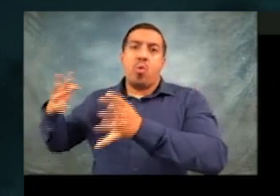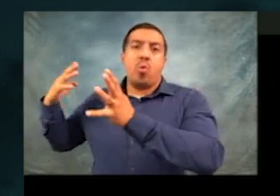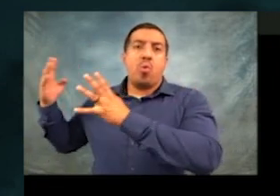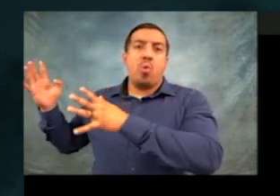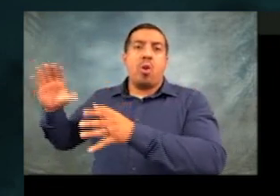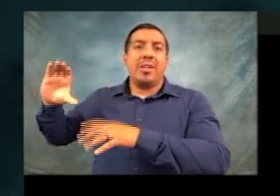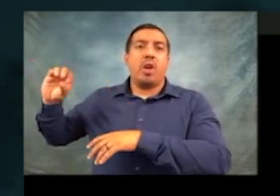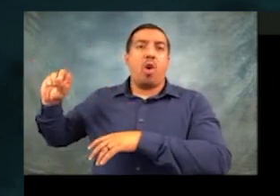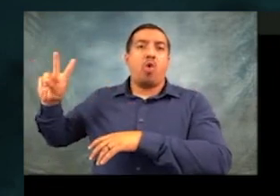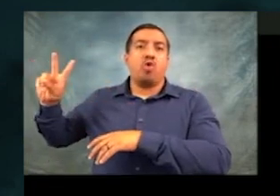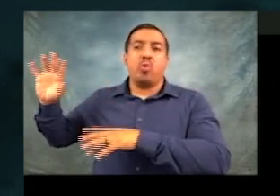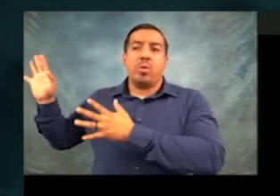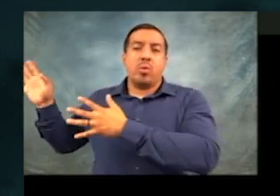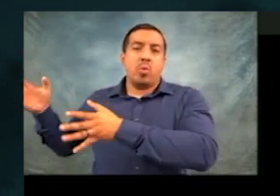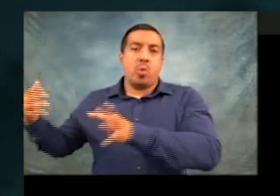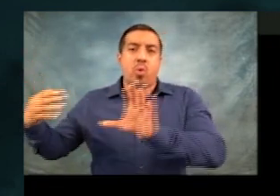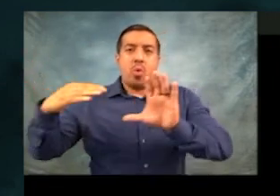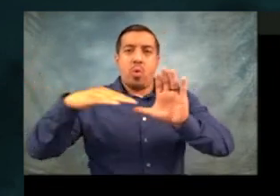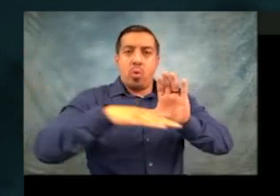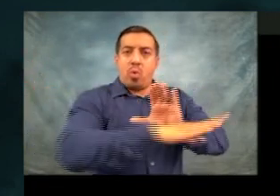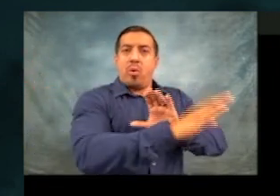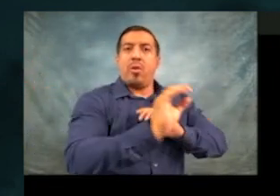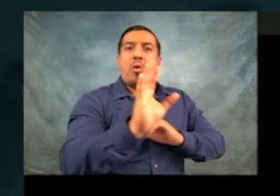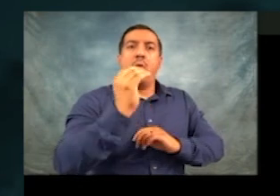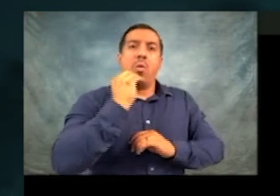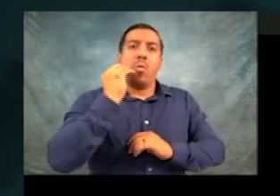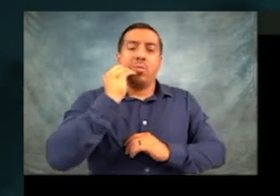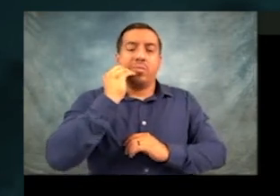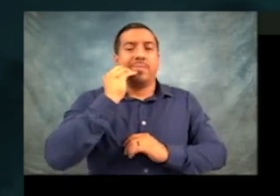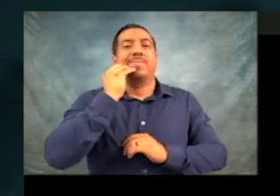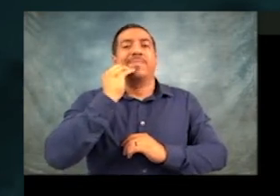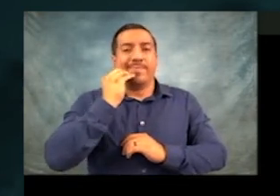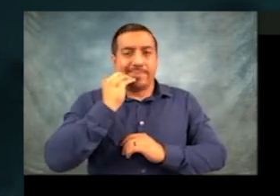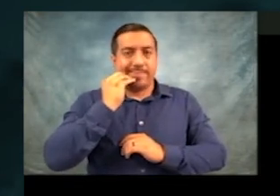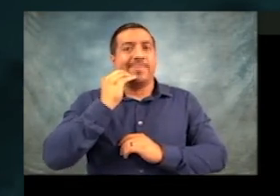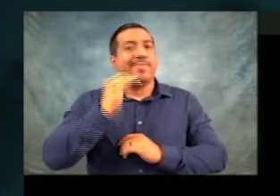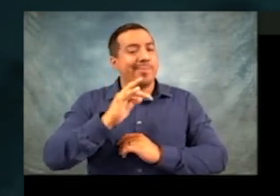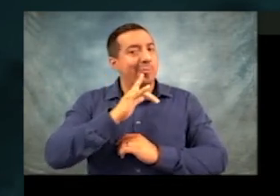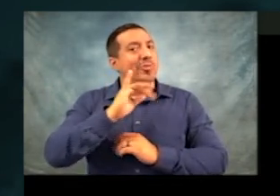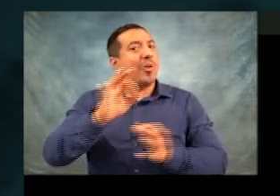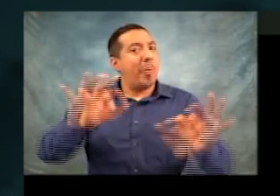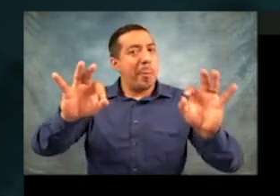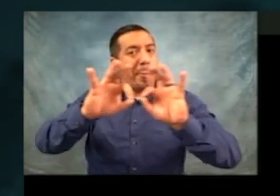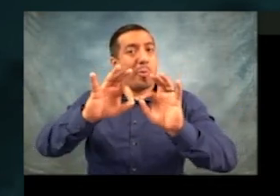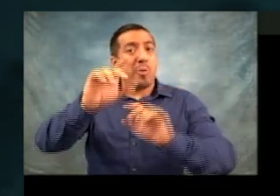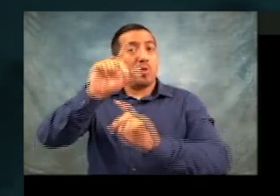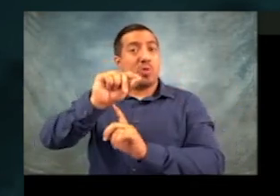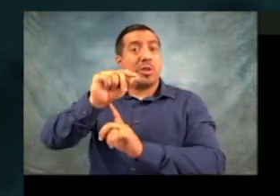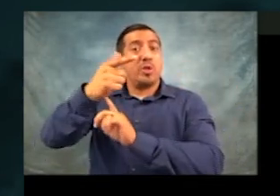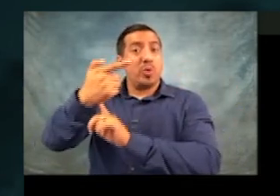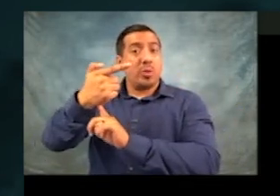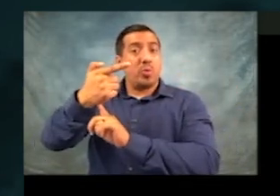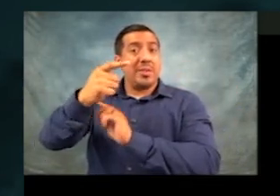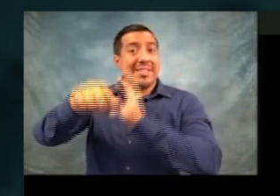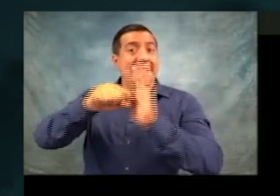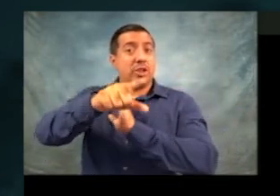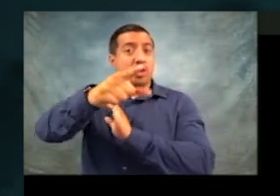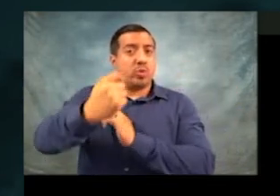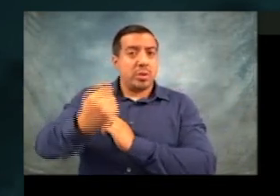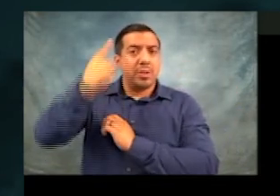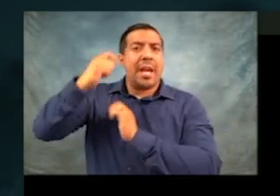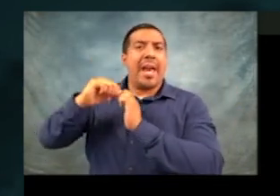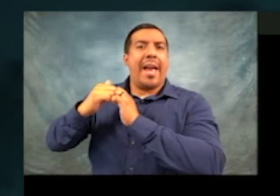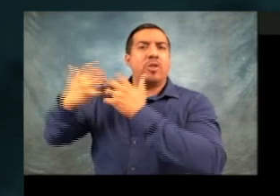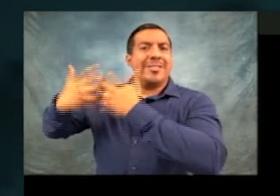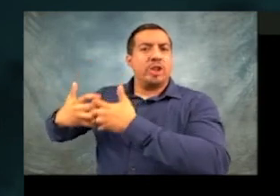carbon monoxide into the house. So it's very, very, very important as we start in the 2021 season that you